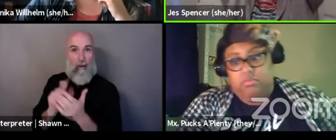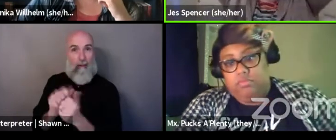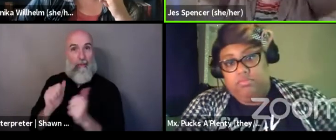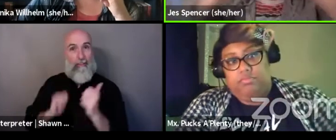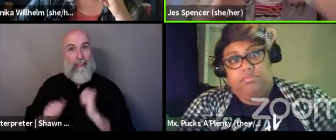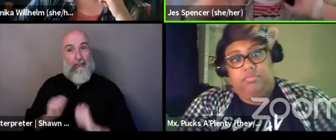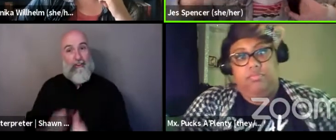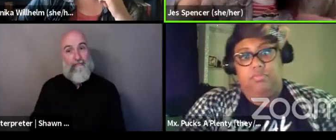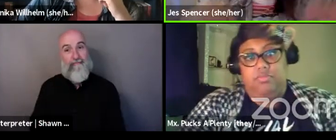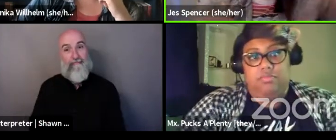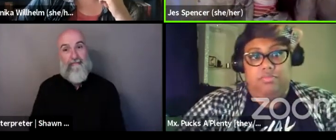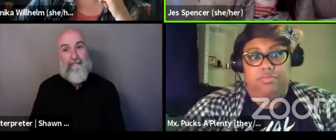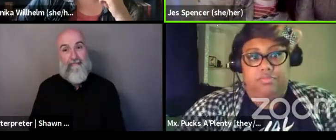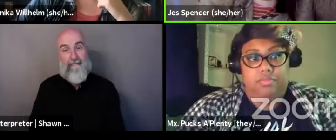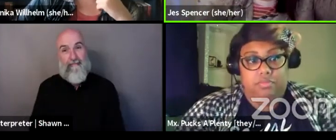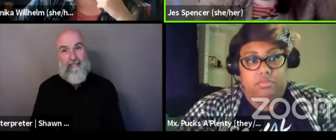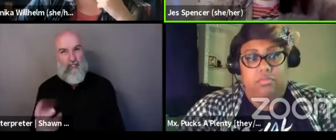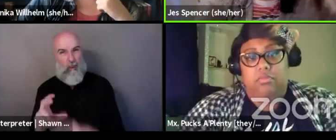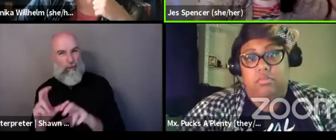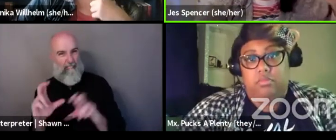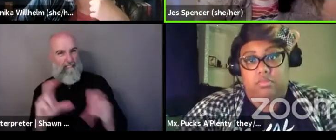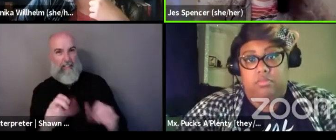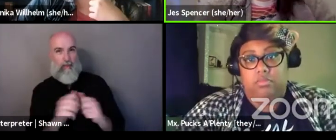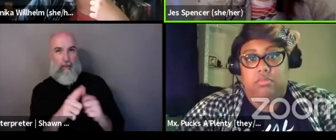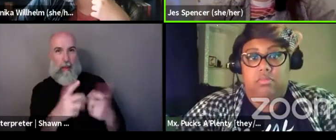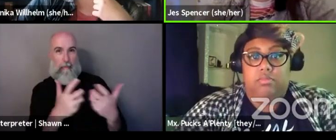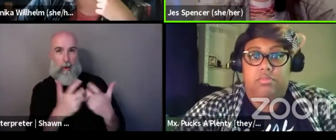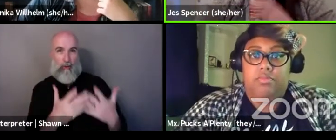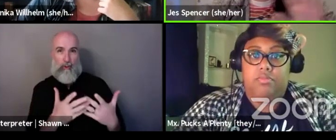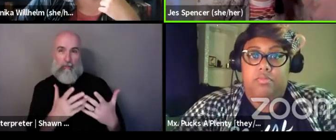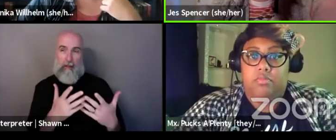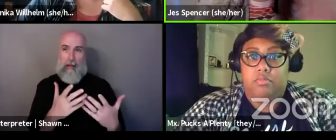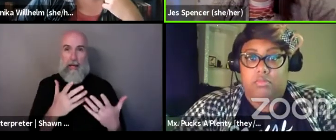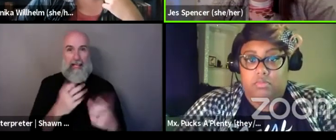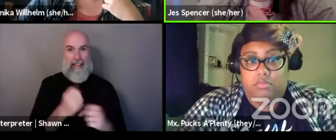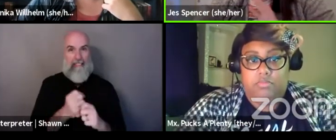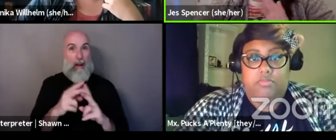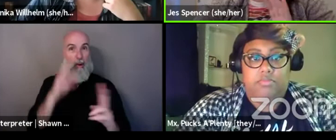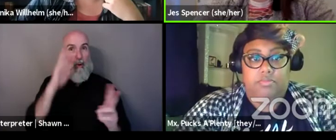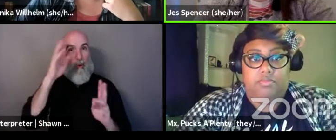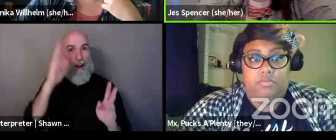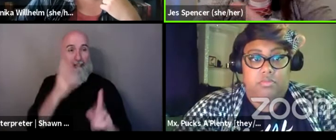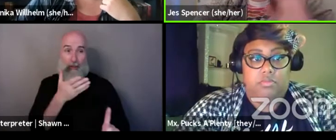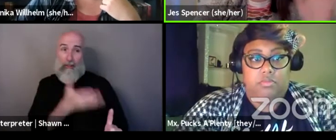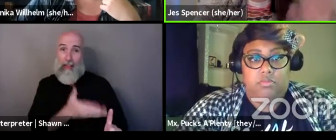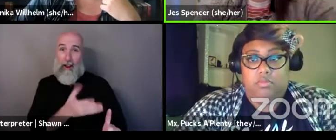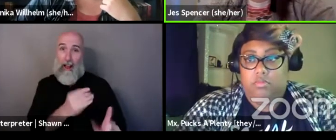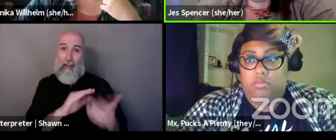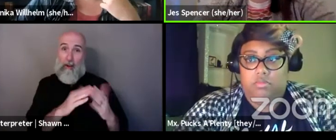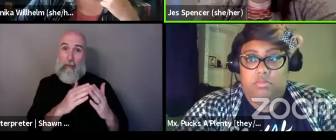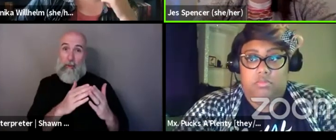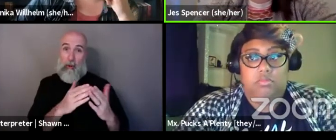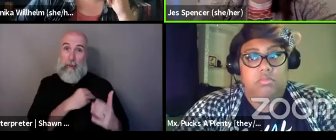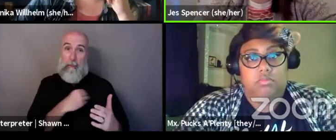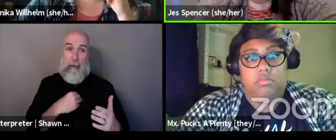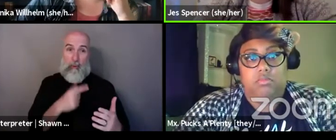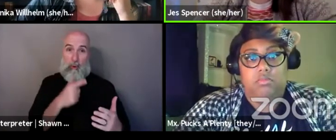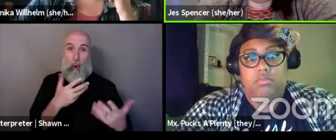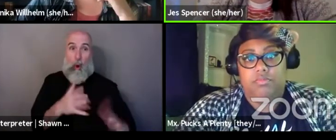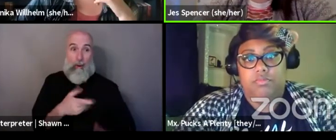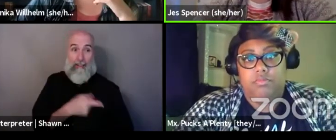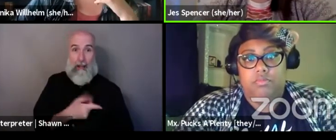So just invest in those partnerships, get creative. They're there. There are community members that already exist that want to do this stuff.